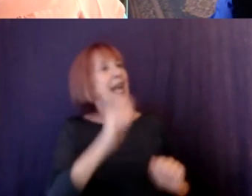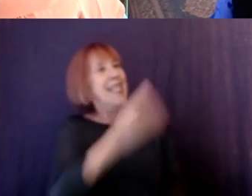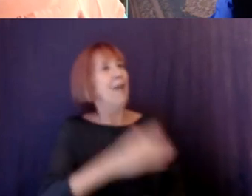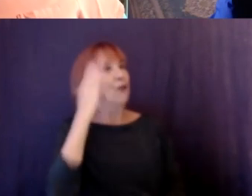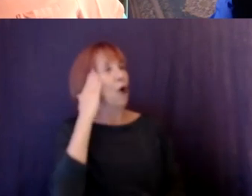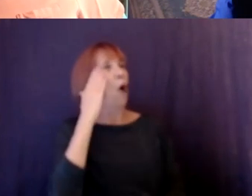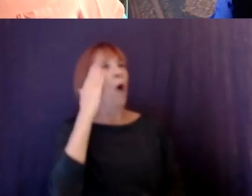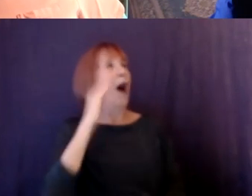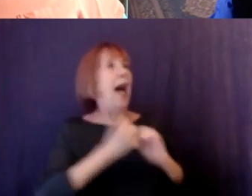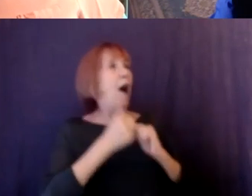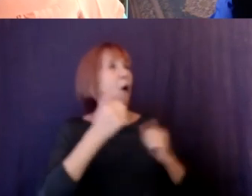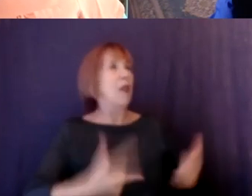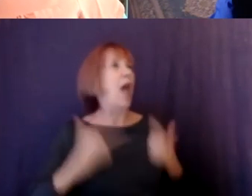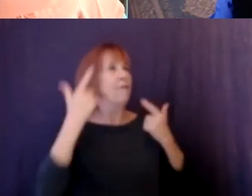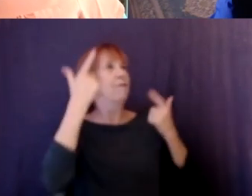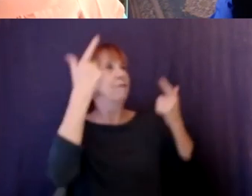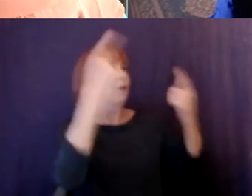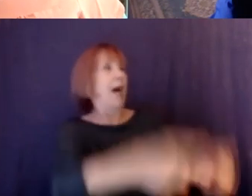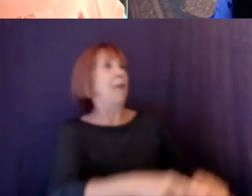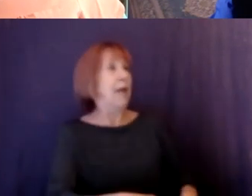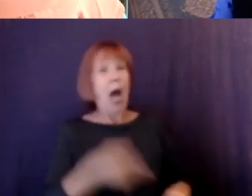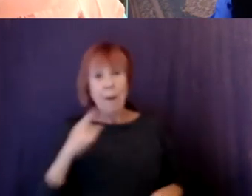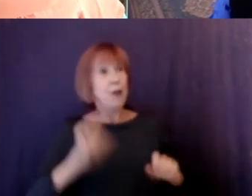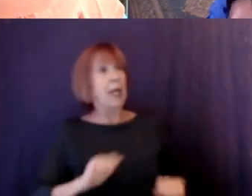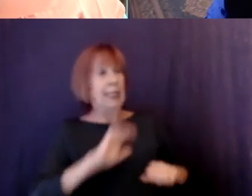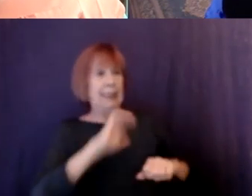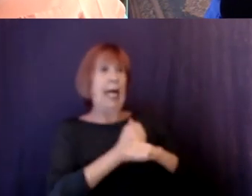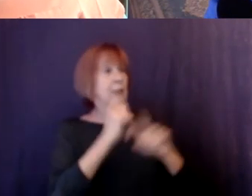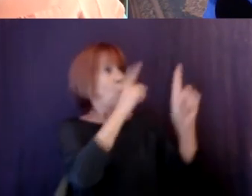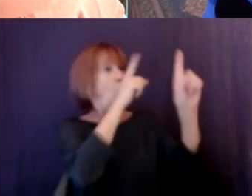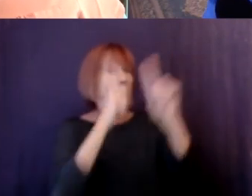goals and to try to put yourself in front of opportunities, but